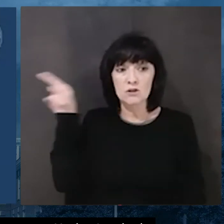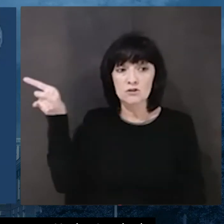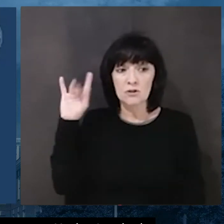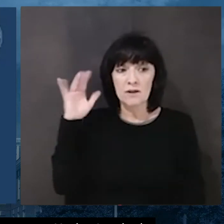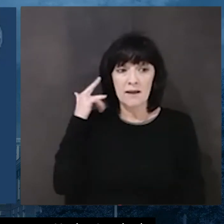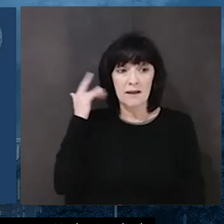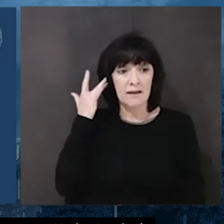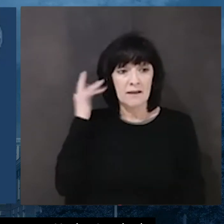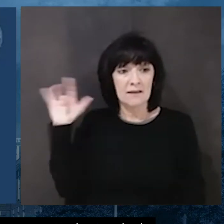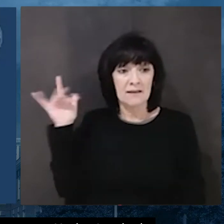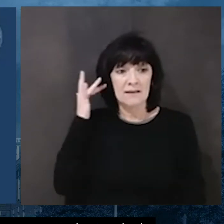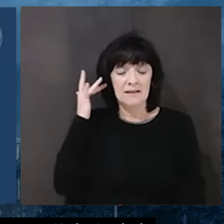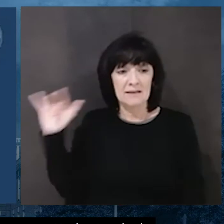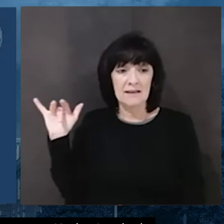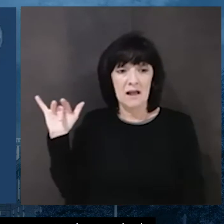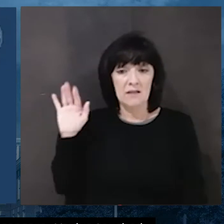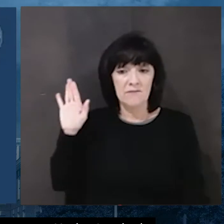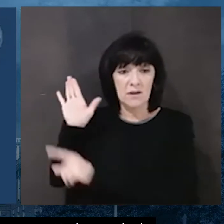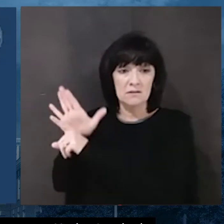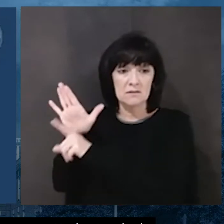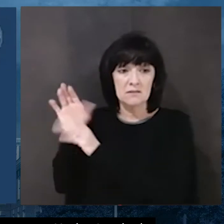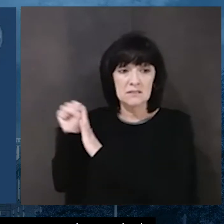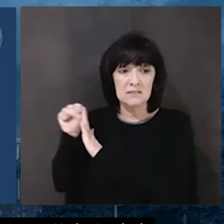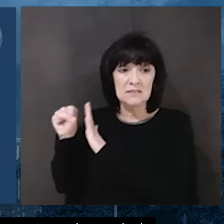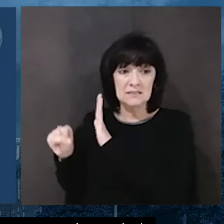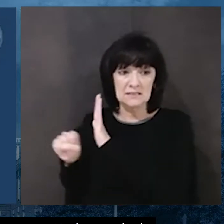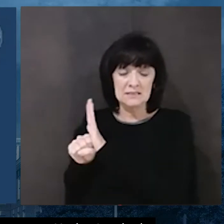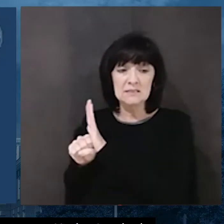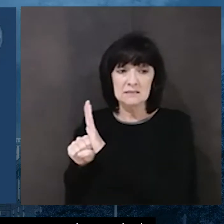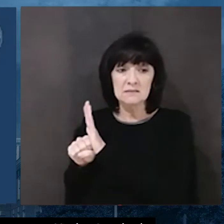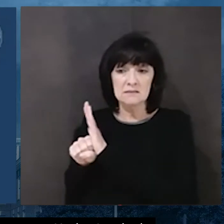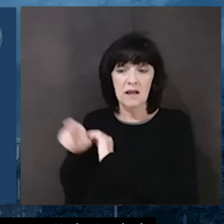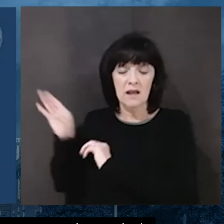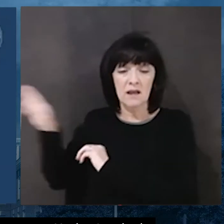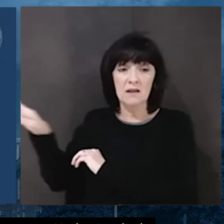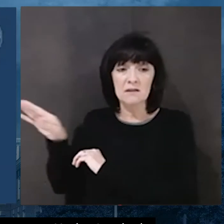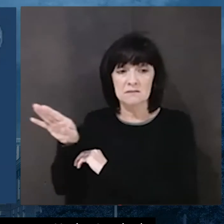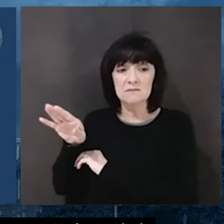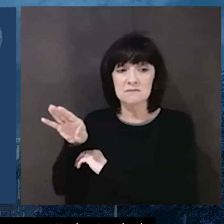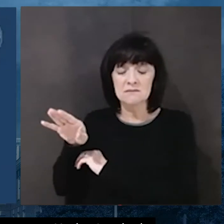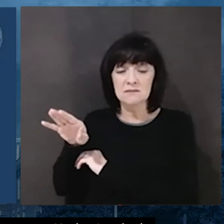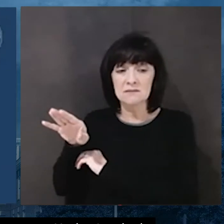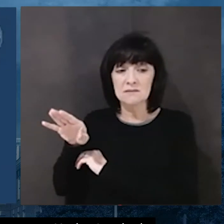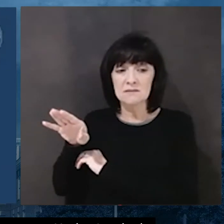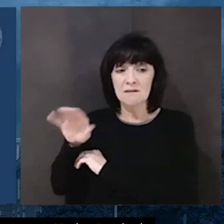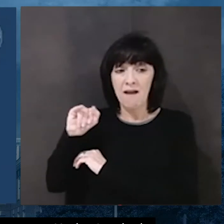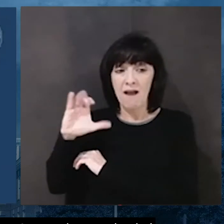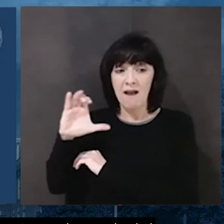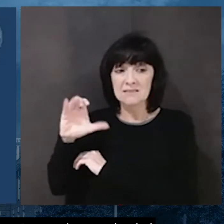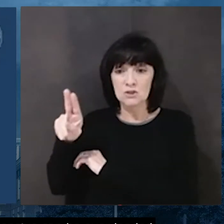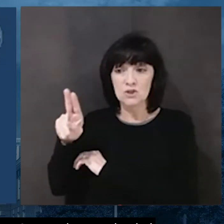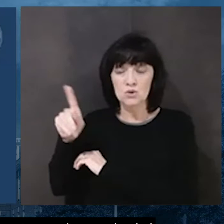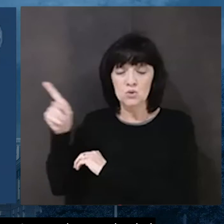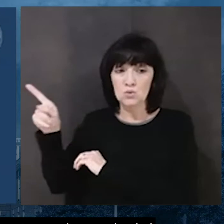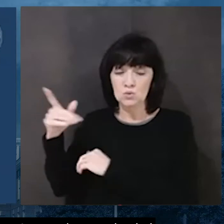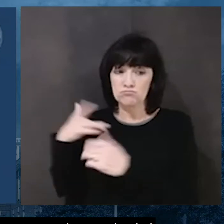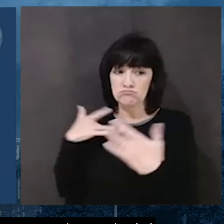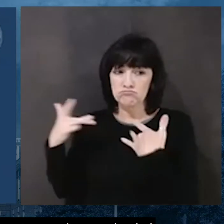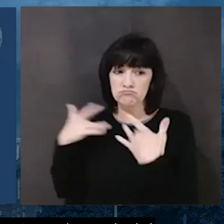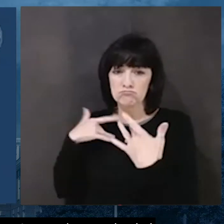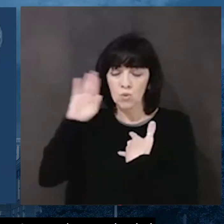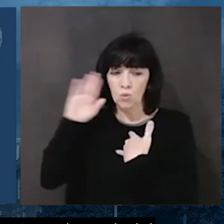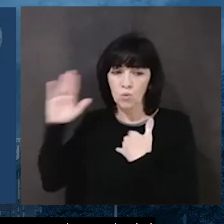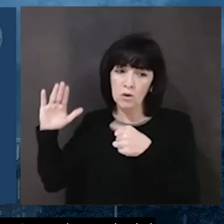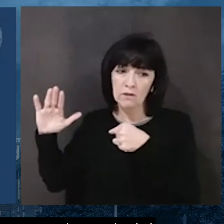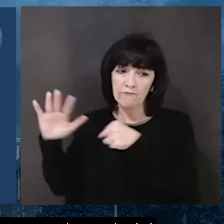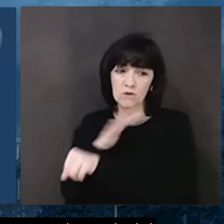state's intensive care units could be overloaded by the middle of this month and that hospitals could be dangerously close to full by Christmas. At the rate that